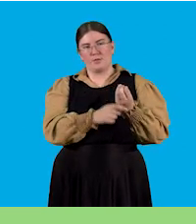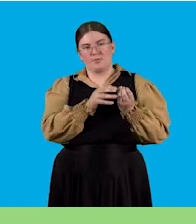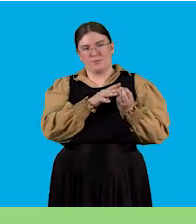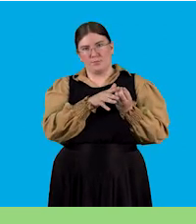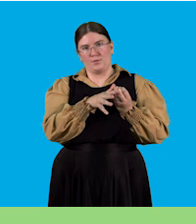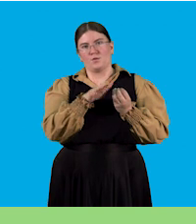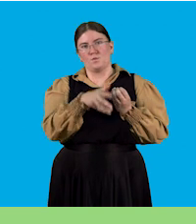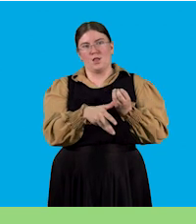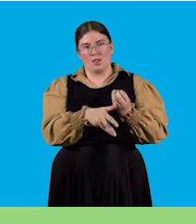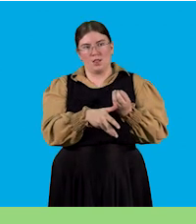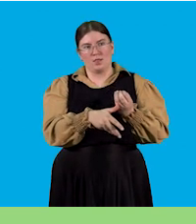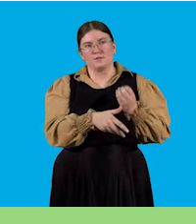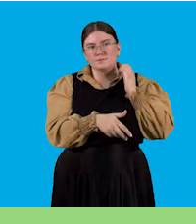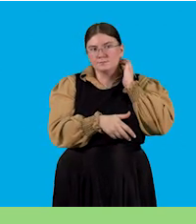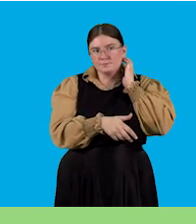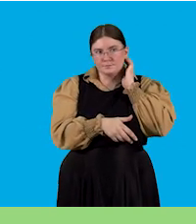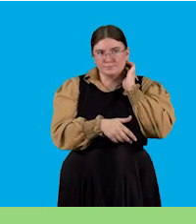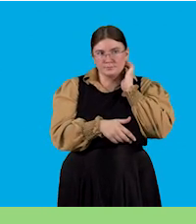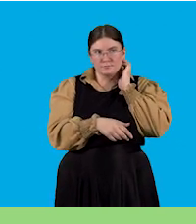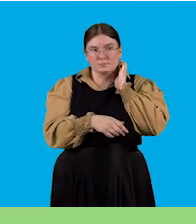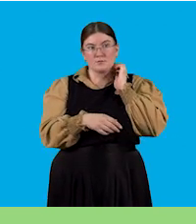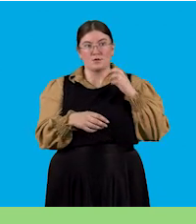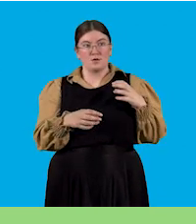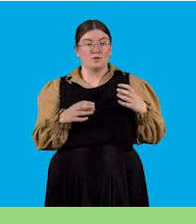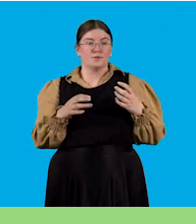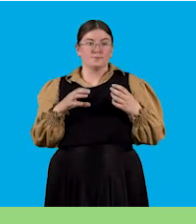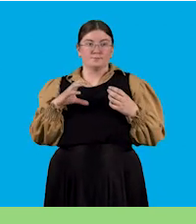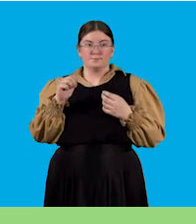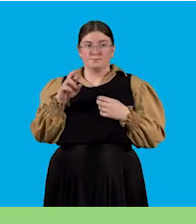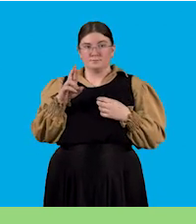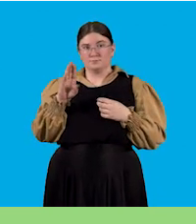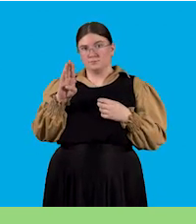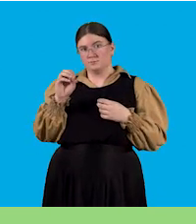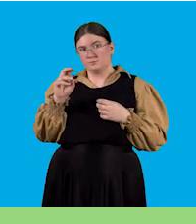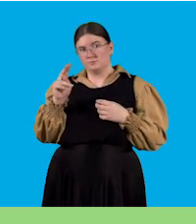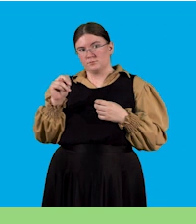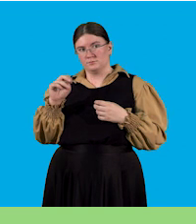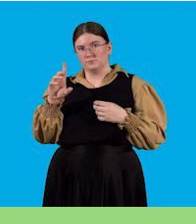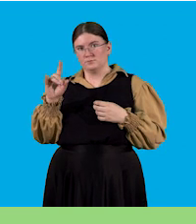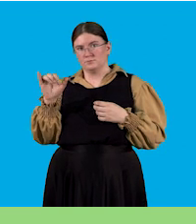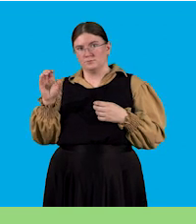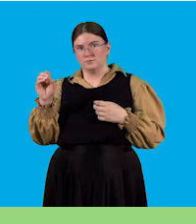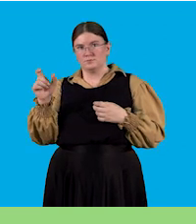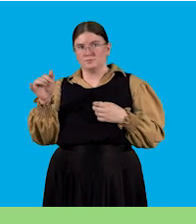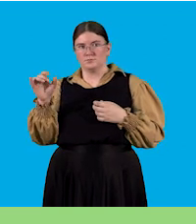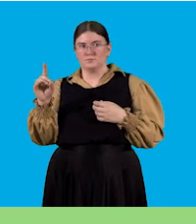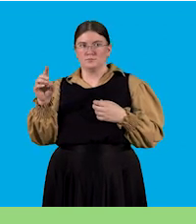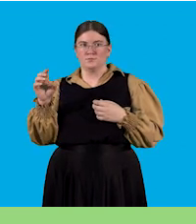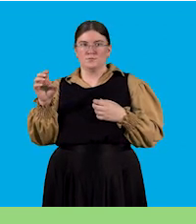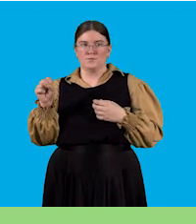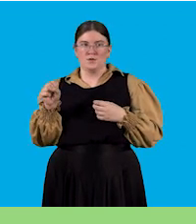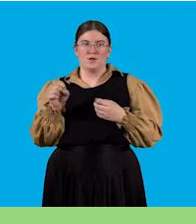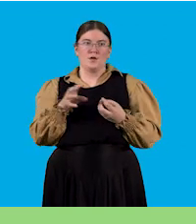Carbon dioxide diffuses out of the blood and into the cells of the alveoli, then into the